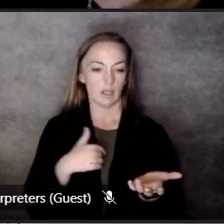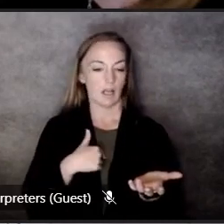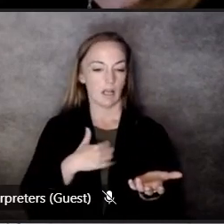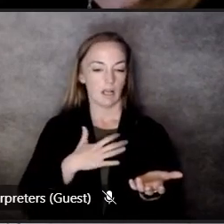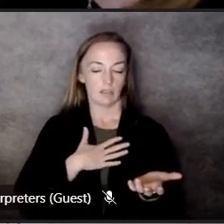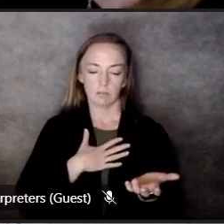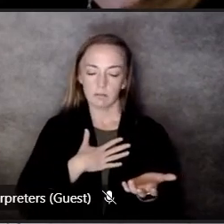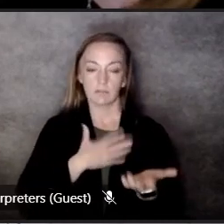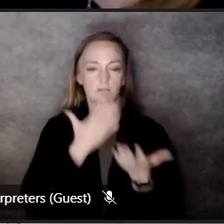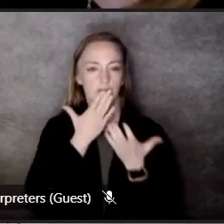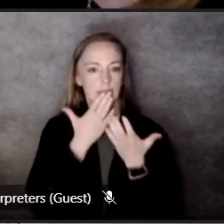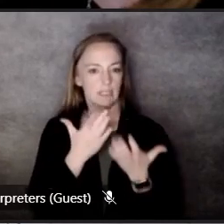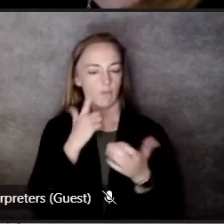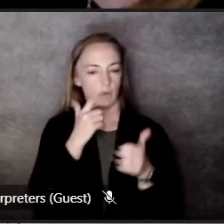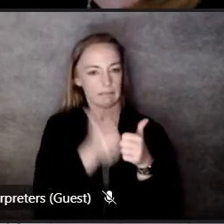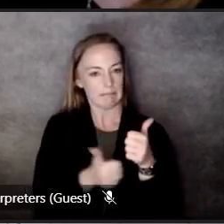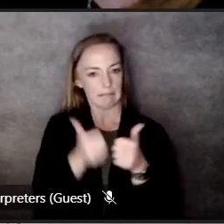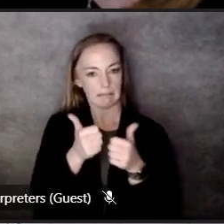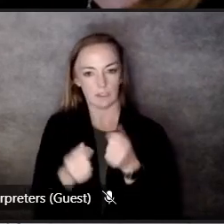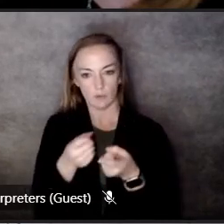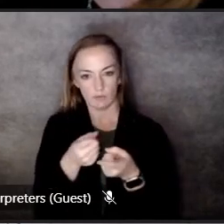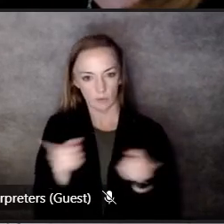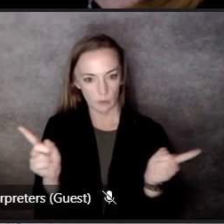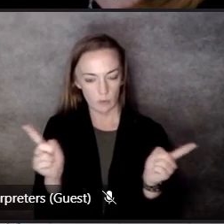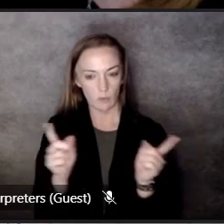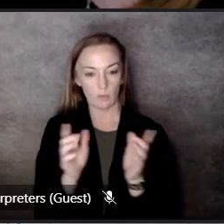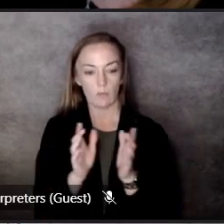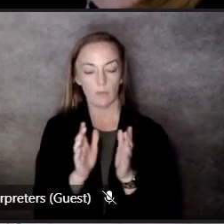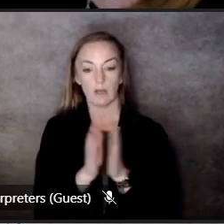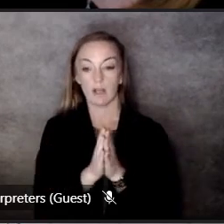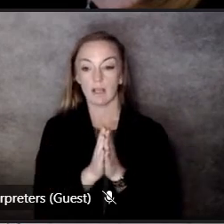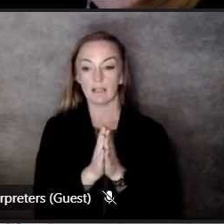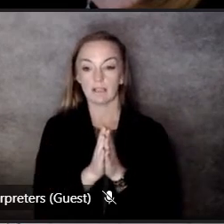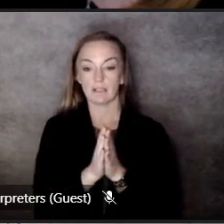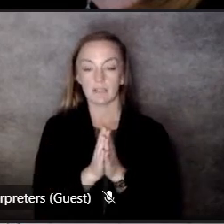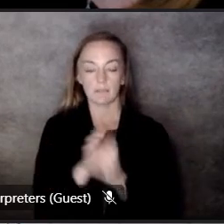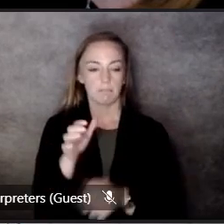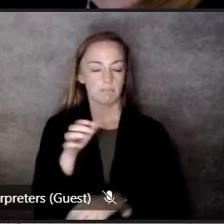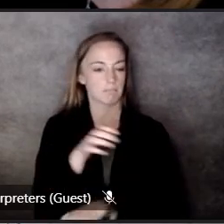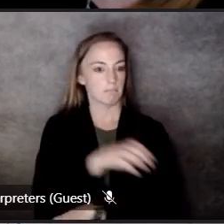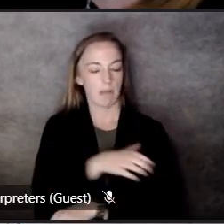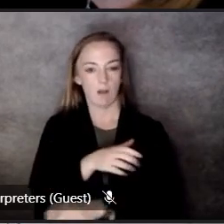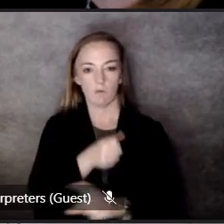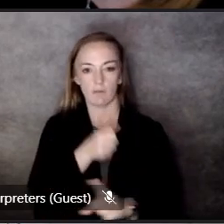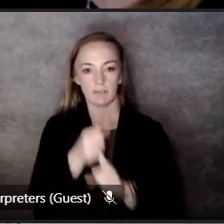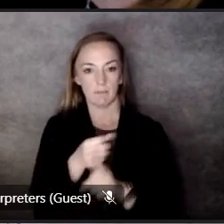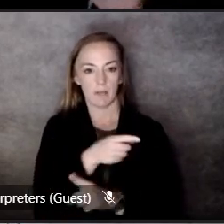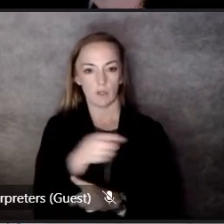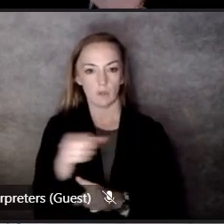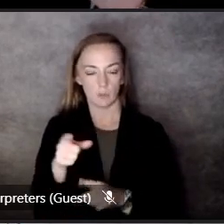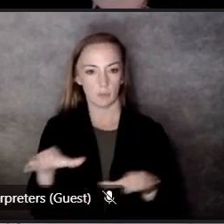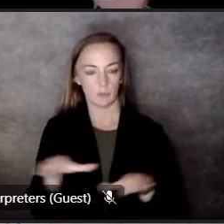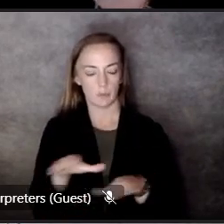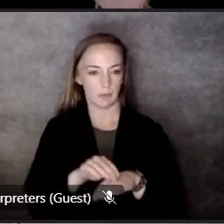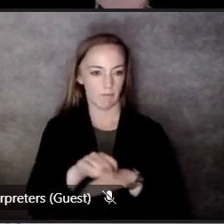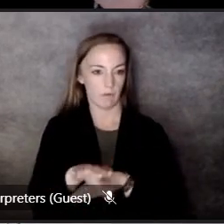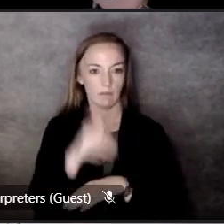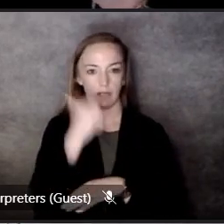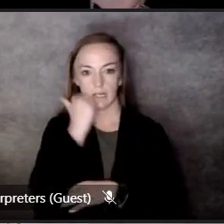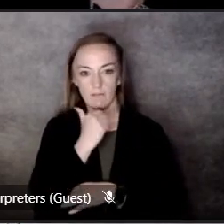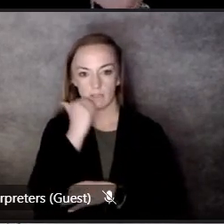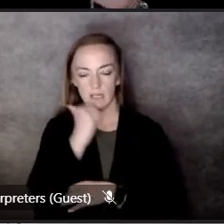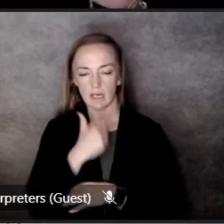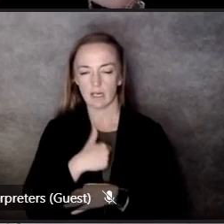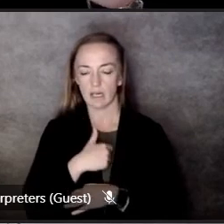gratitude for each of you and the powerful impact that you are making every day. And I hope, that